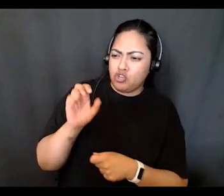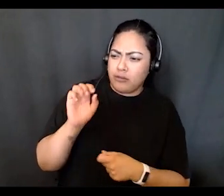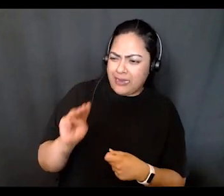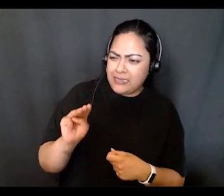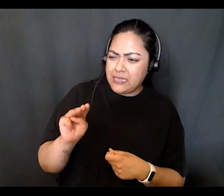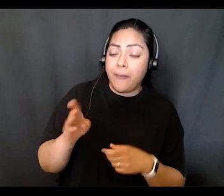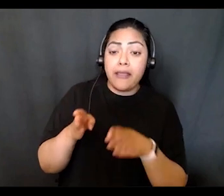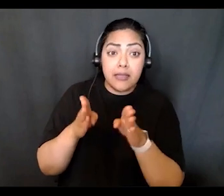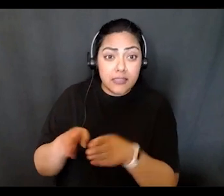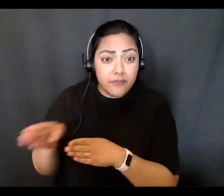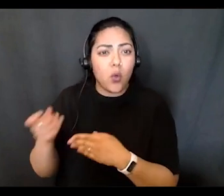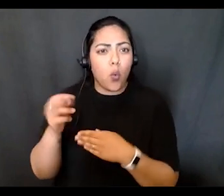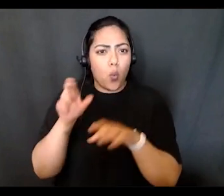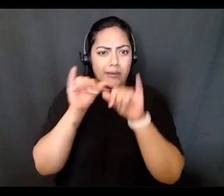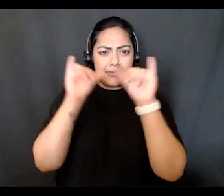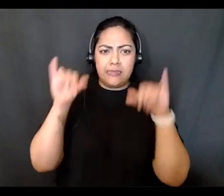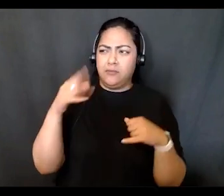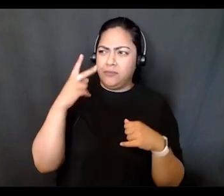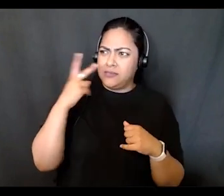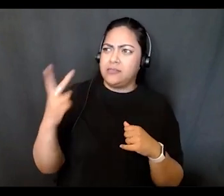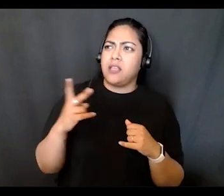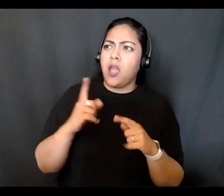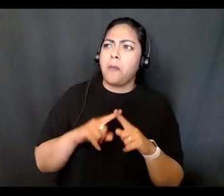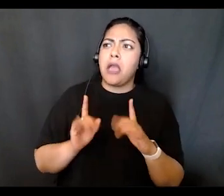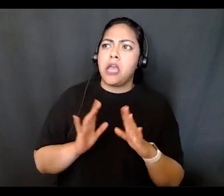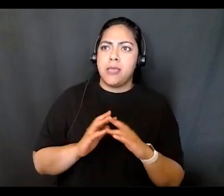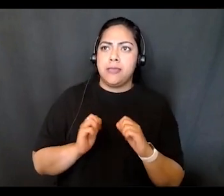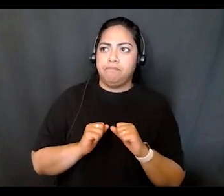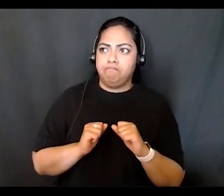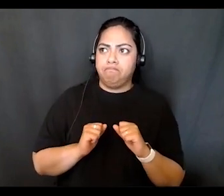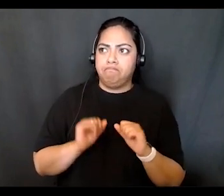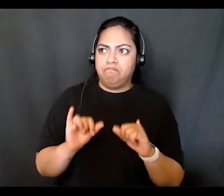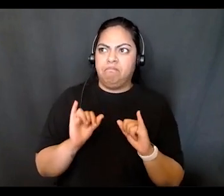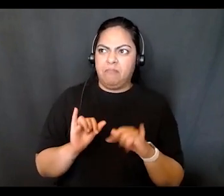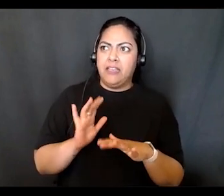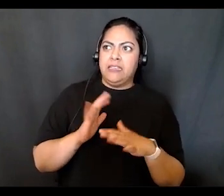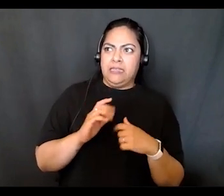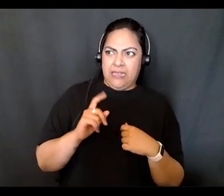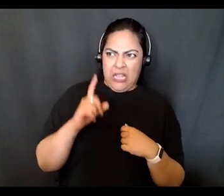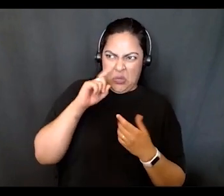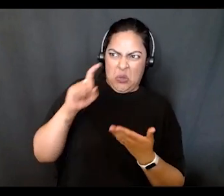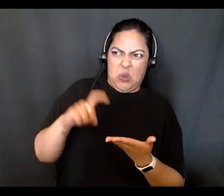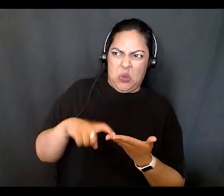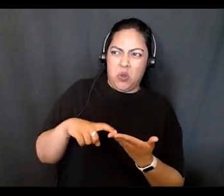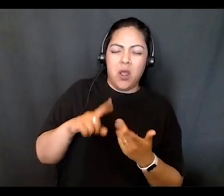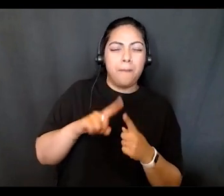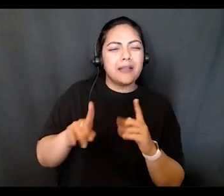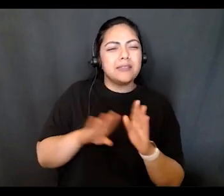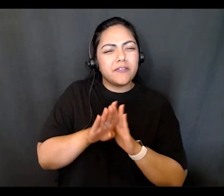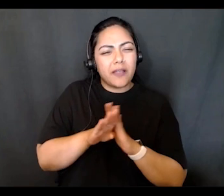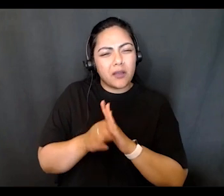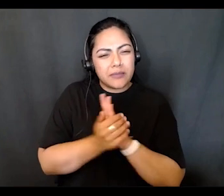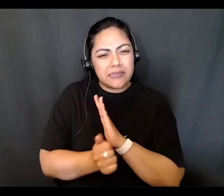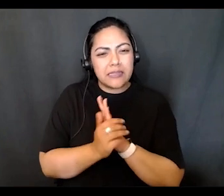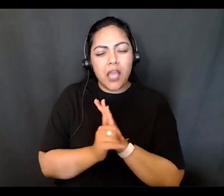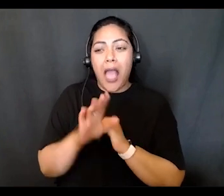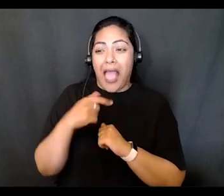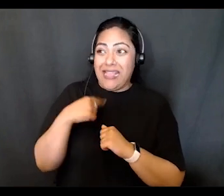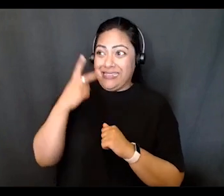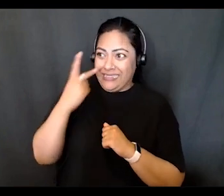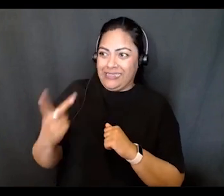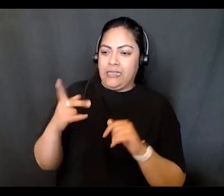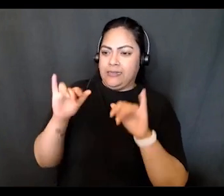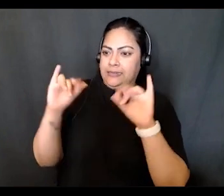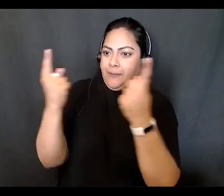our systems, but then we don't intervene, we just let them slide. So it's important to develop the skills to be able to say, I can see that this something racist